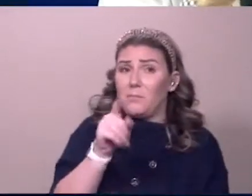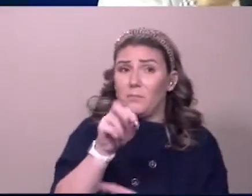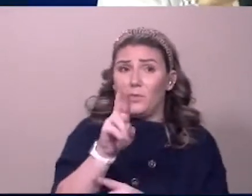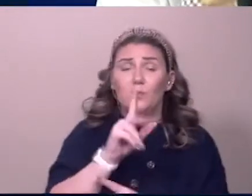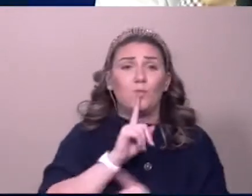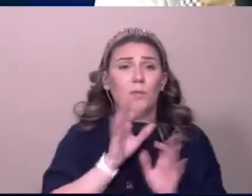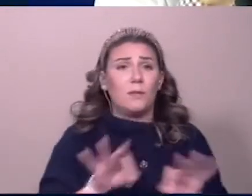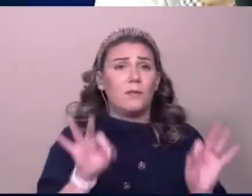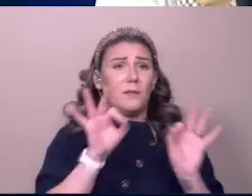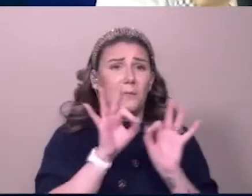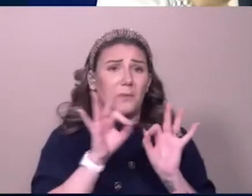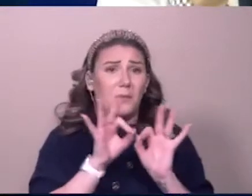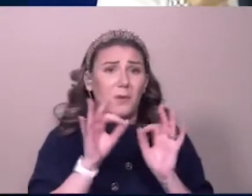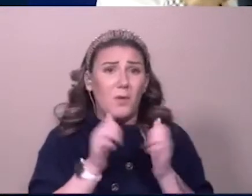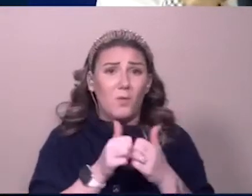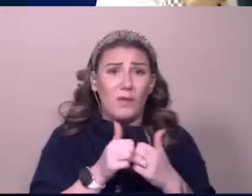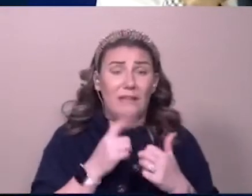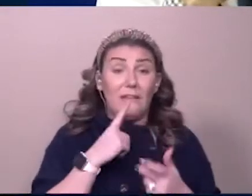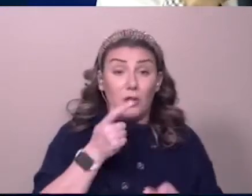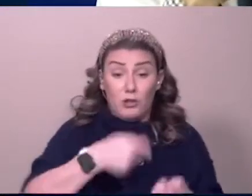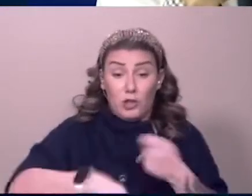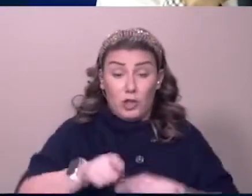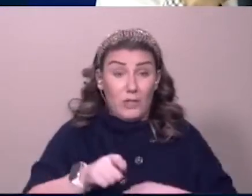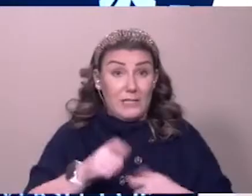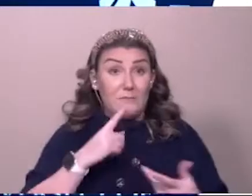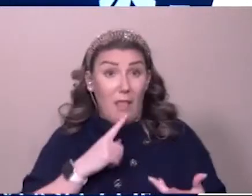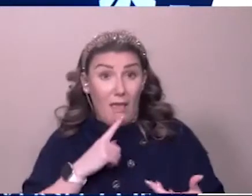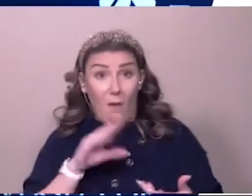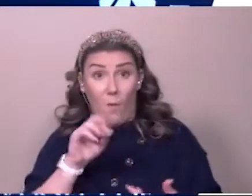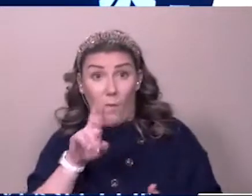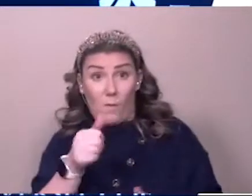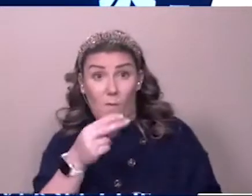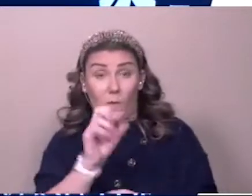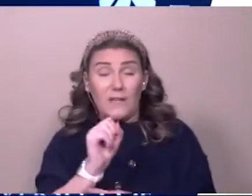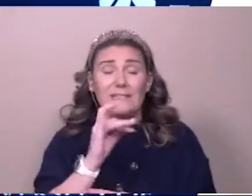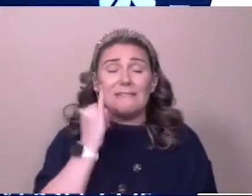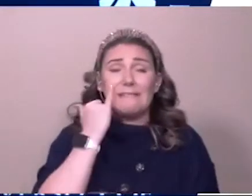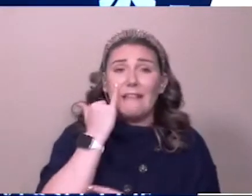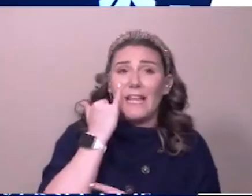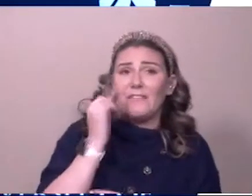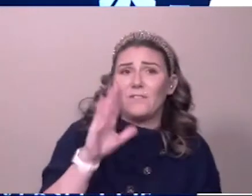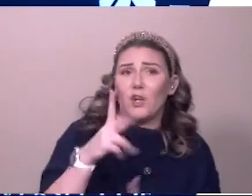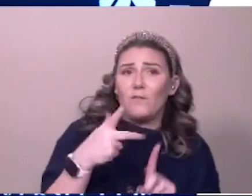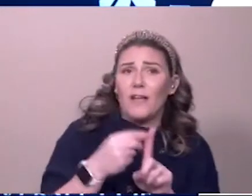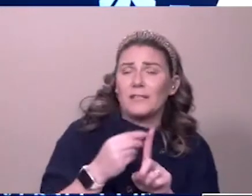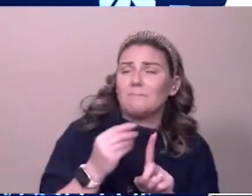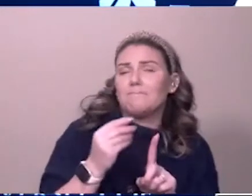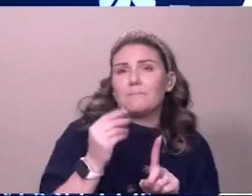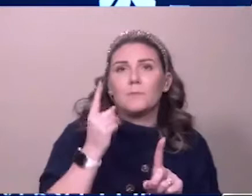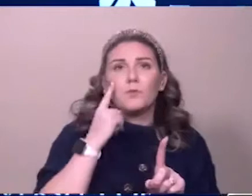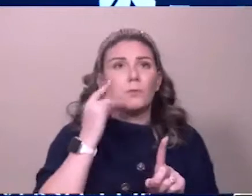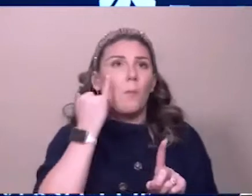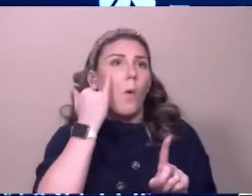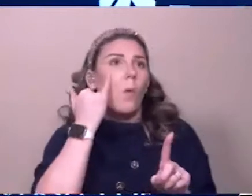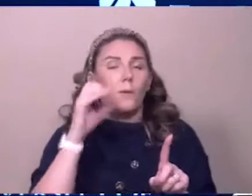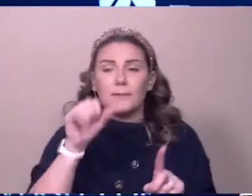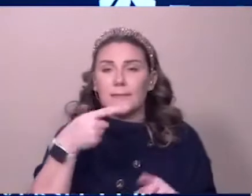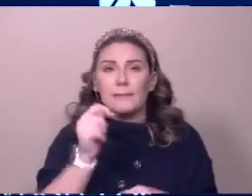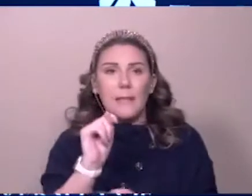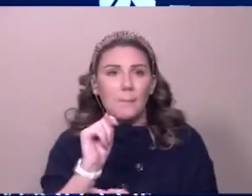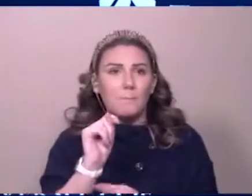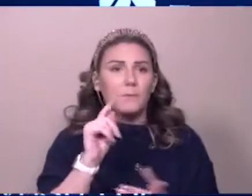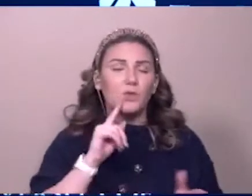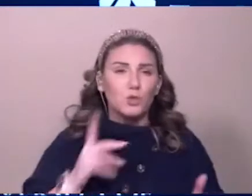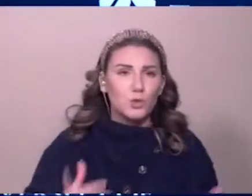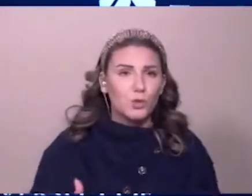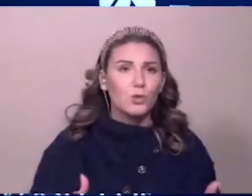in the transplant population, if somebody got their influenza vaccine, say in September, and we would often have we